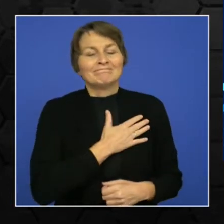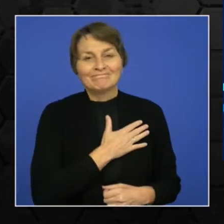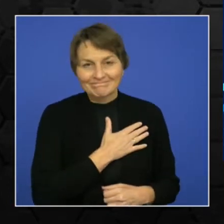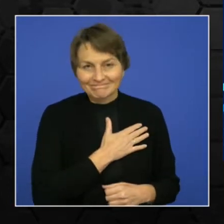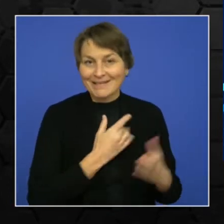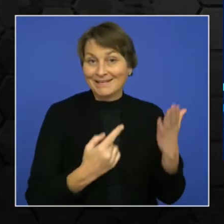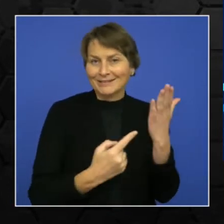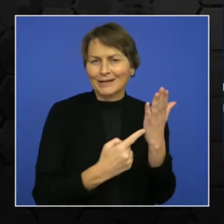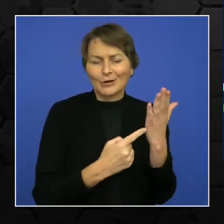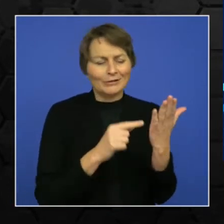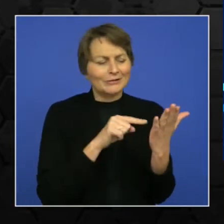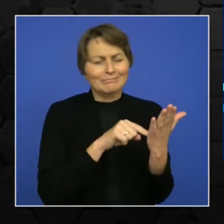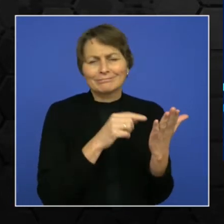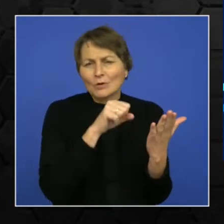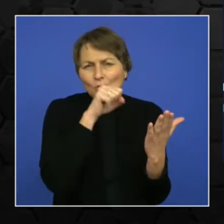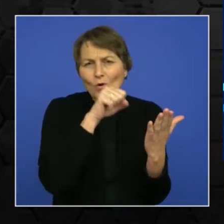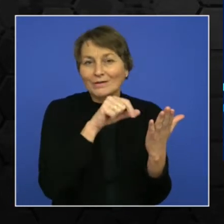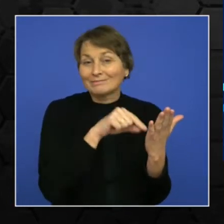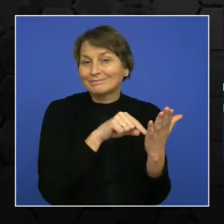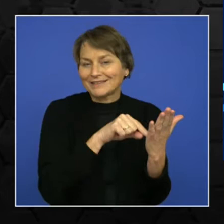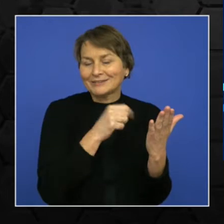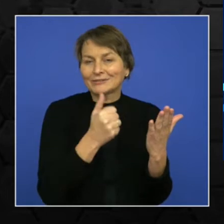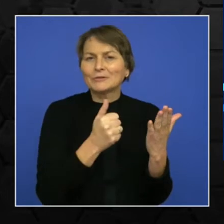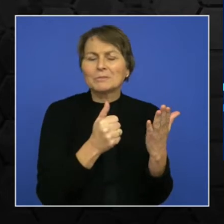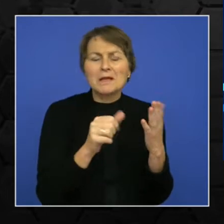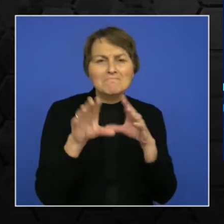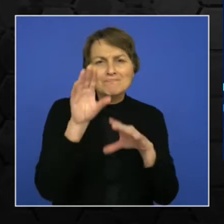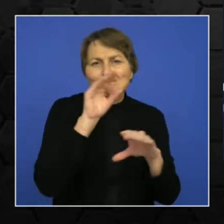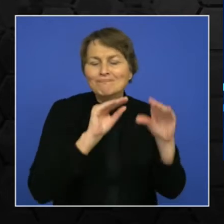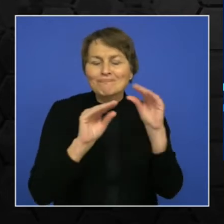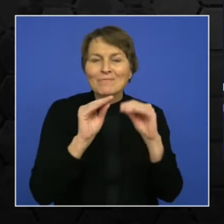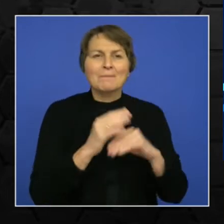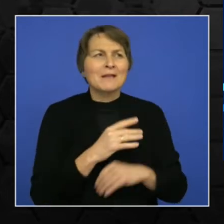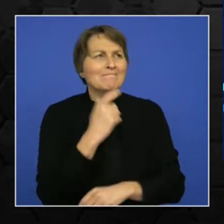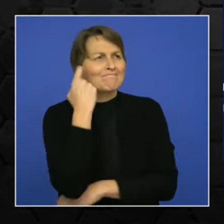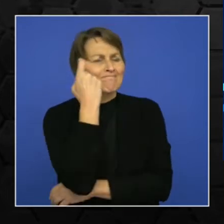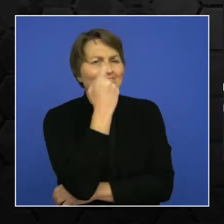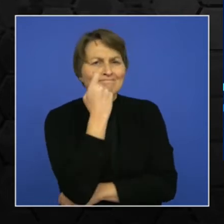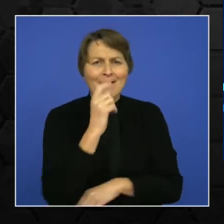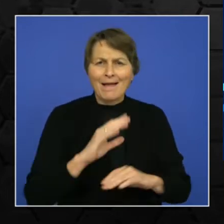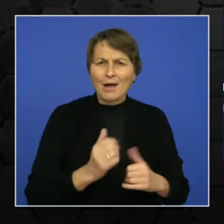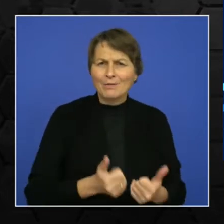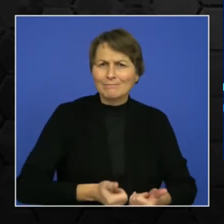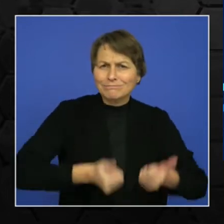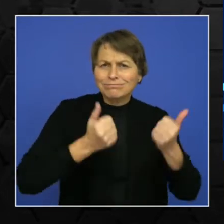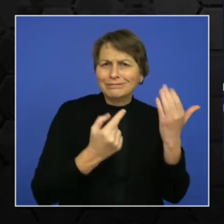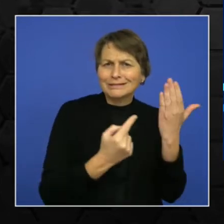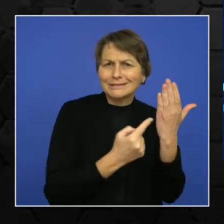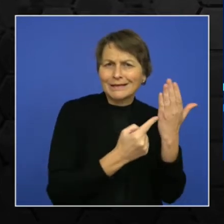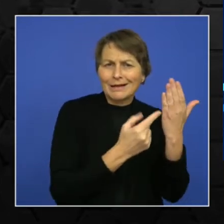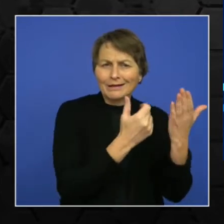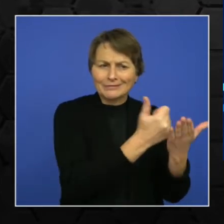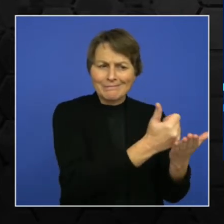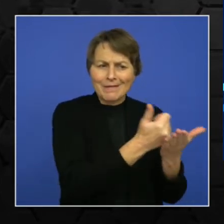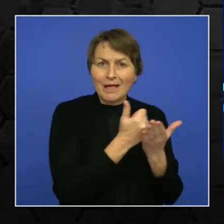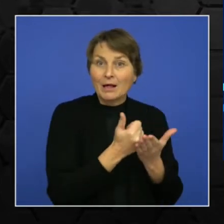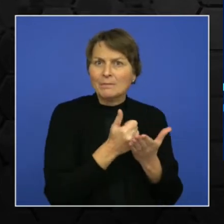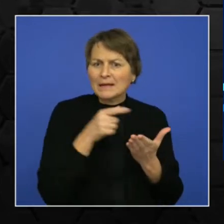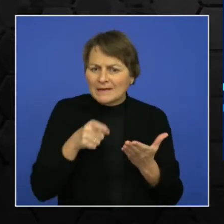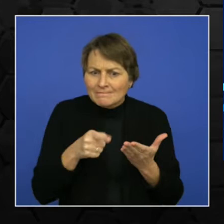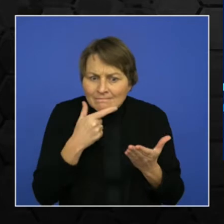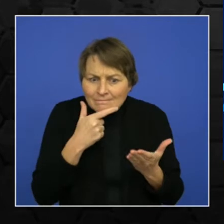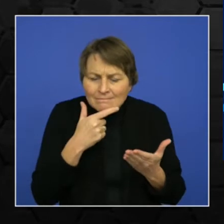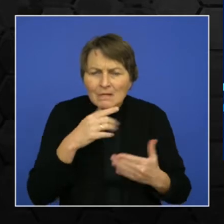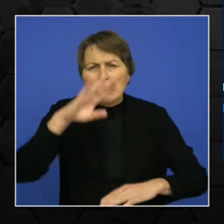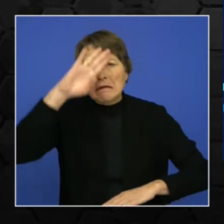so I have developed my skills in the same. And I have always been wondering how technology and healthcare together can help us solve problems. So I